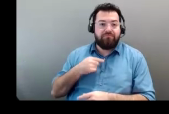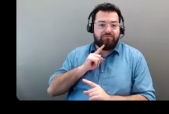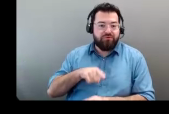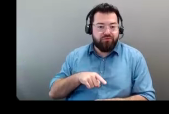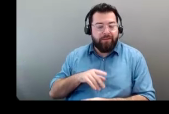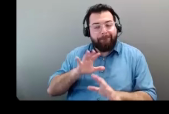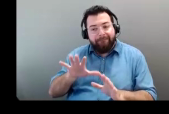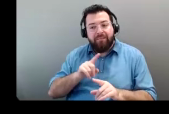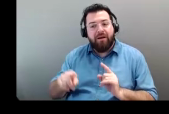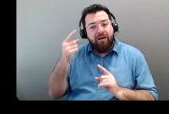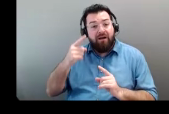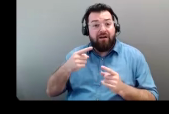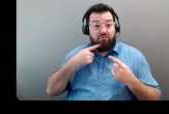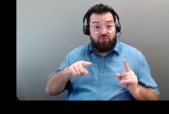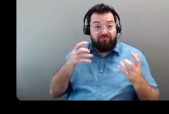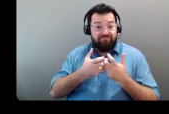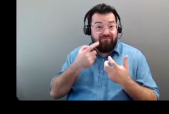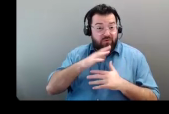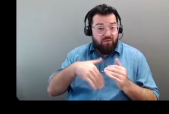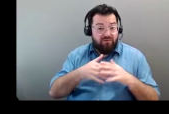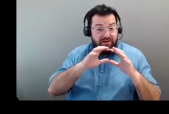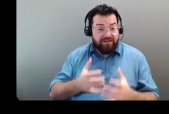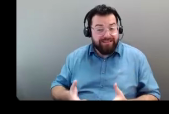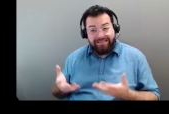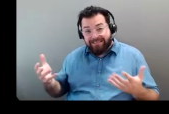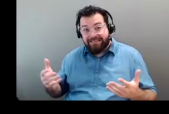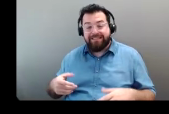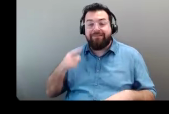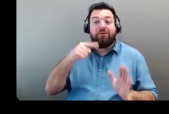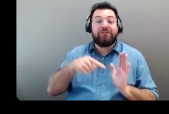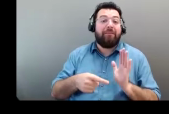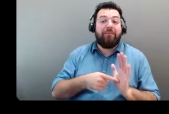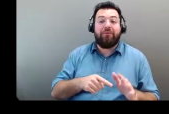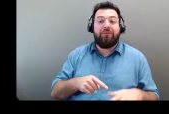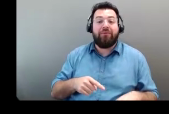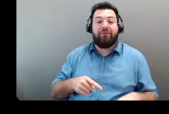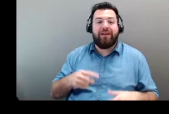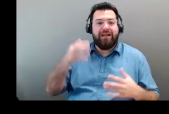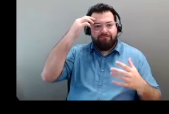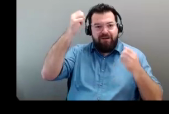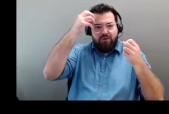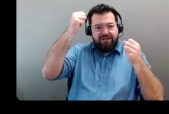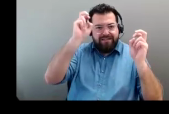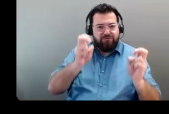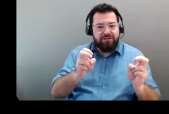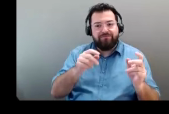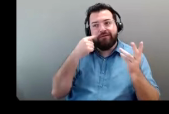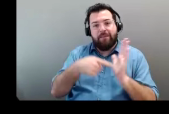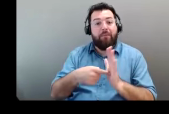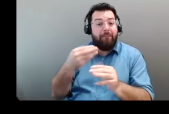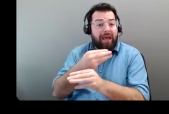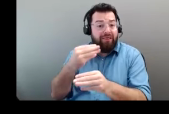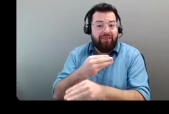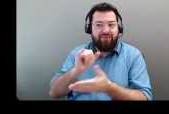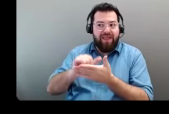that can't work for all classes, such as like fixed memorization subjects like math. That content can't change. So how